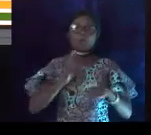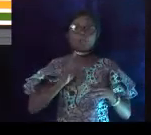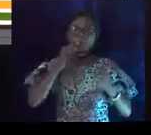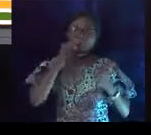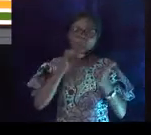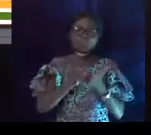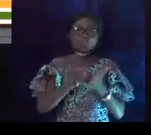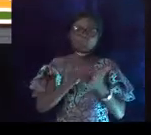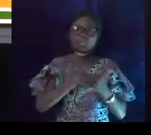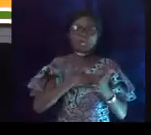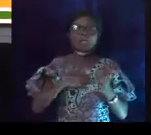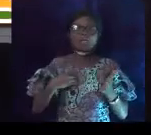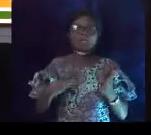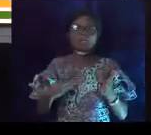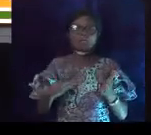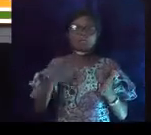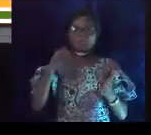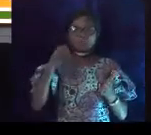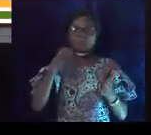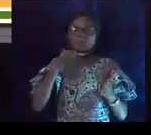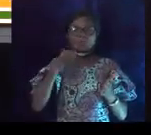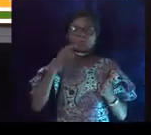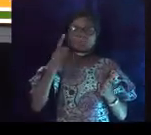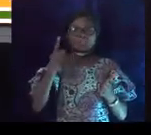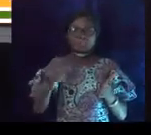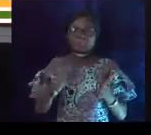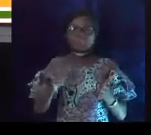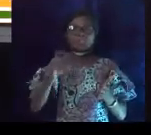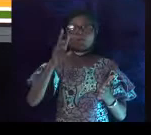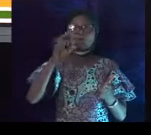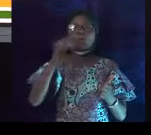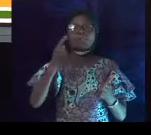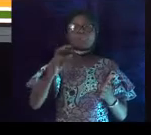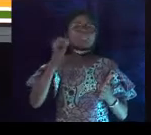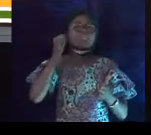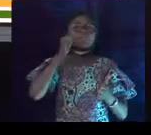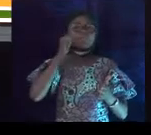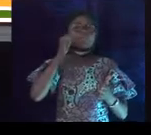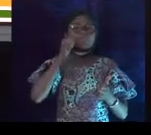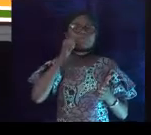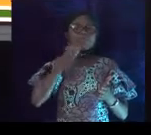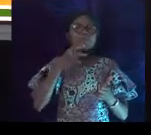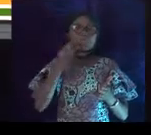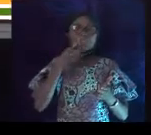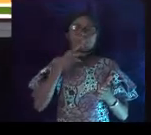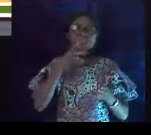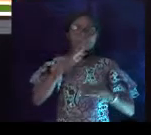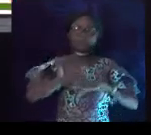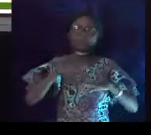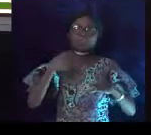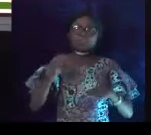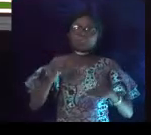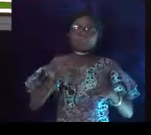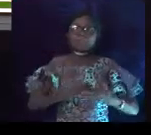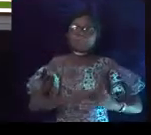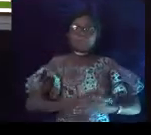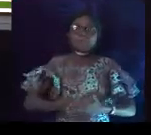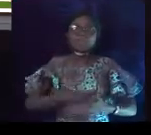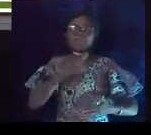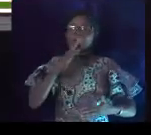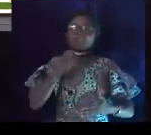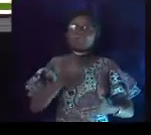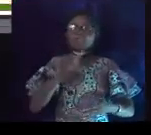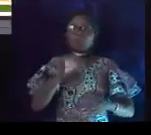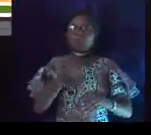chickens. We talked about the male chicken is called rooster, the female is called hen, and the